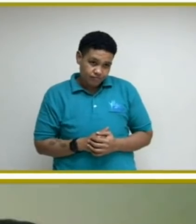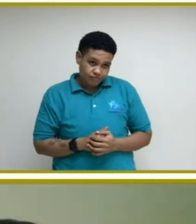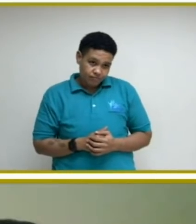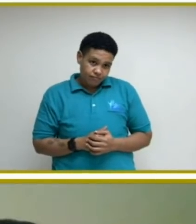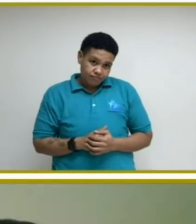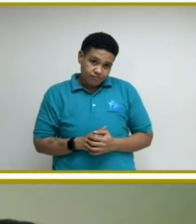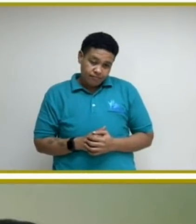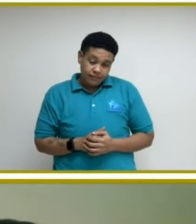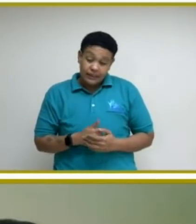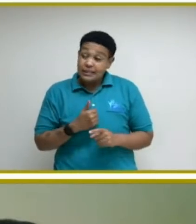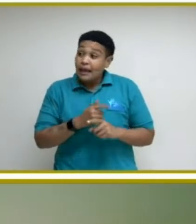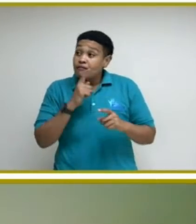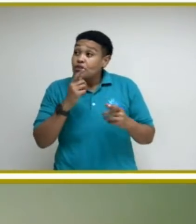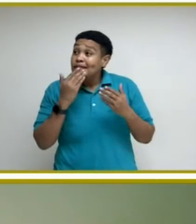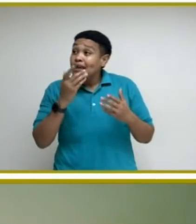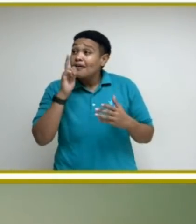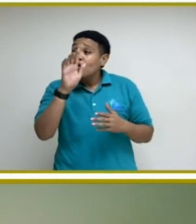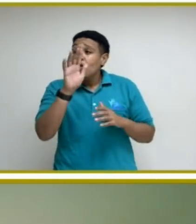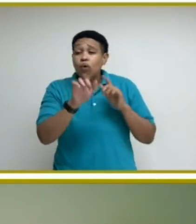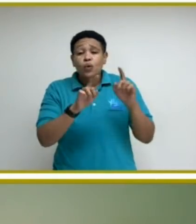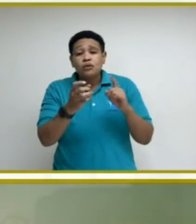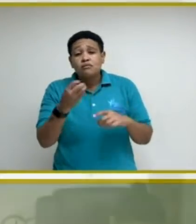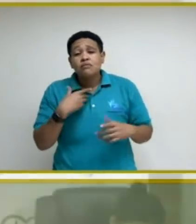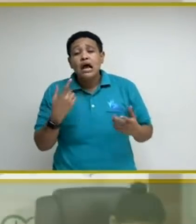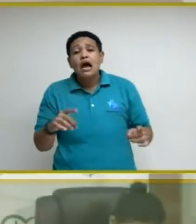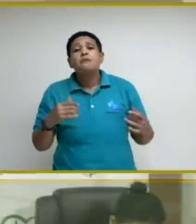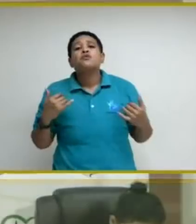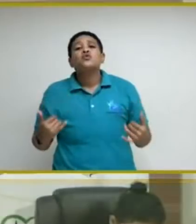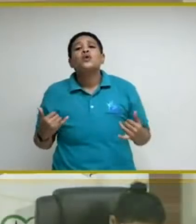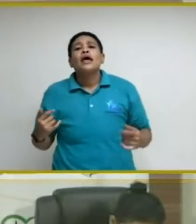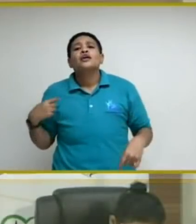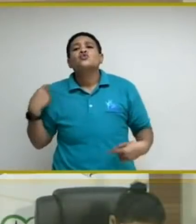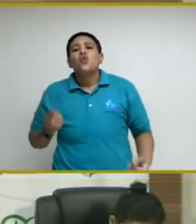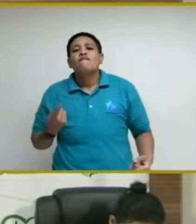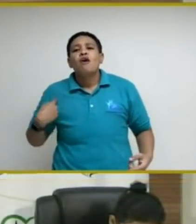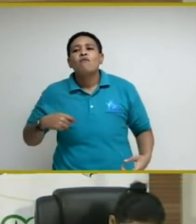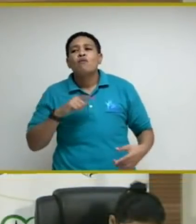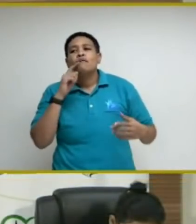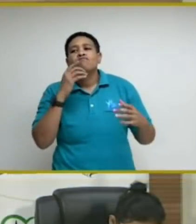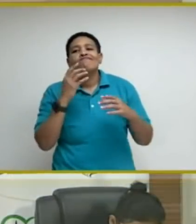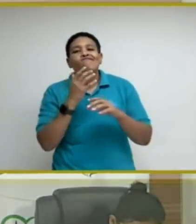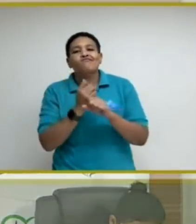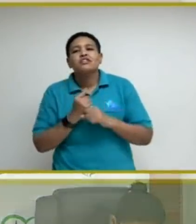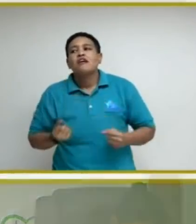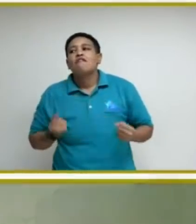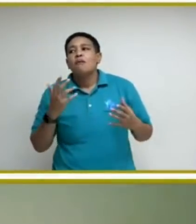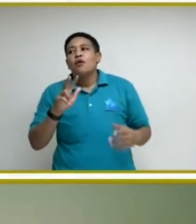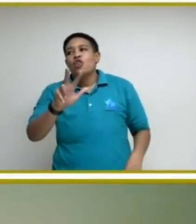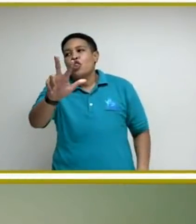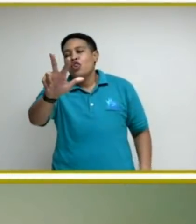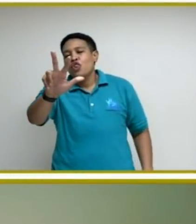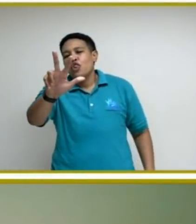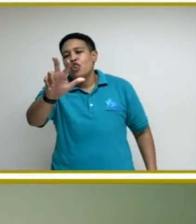Thank you very much for your question, sir. To date, we have received